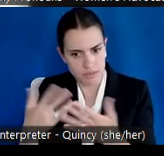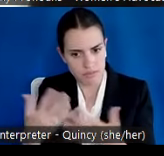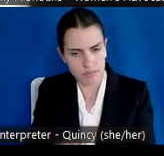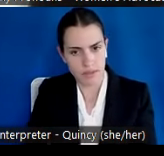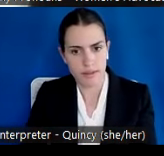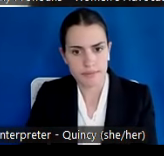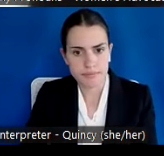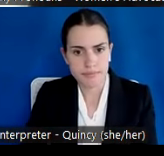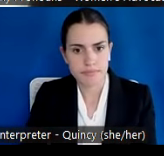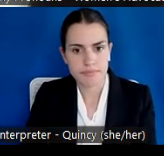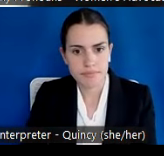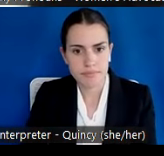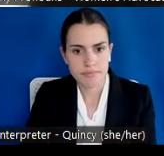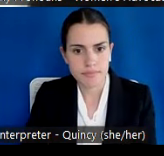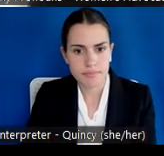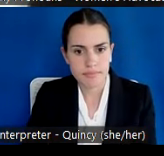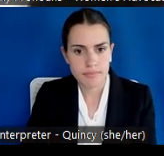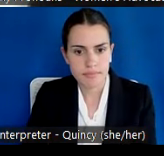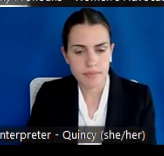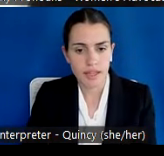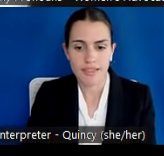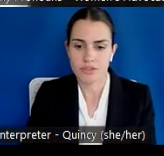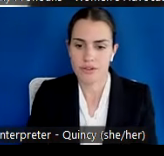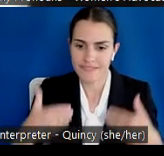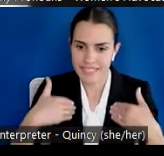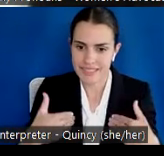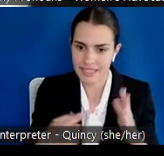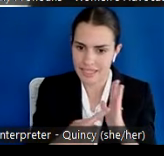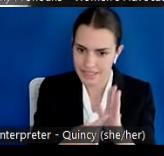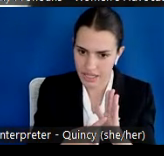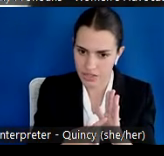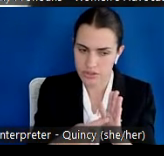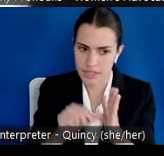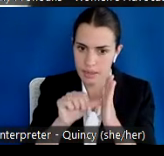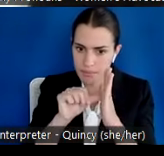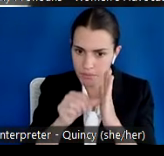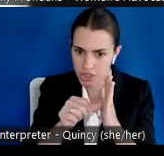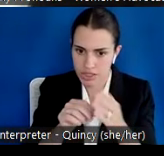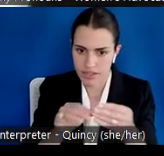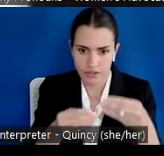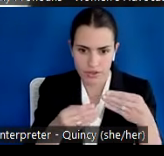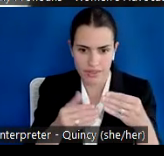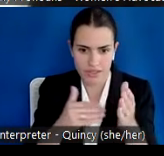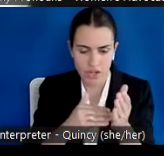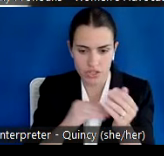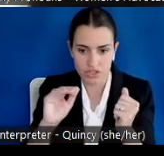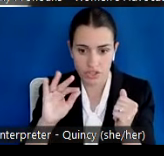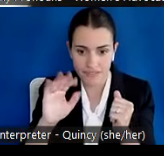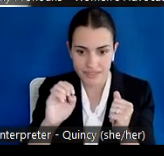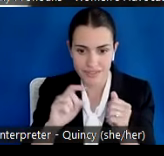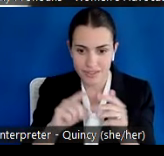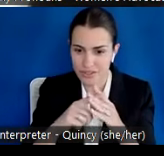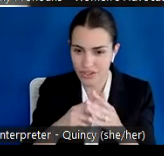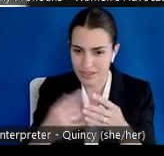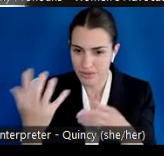So those can be some physical indicators, and that's like gives them an impression. If you're at the doctor's office, they're starting to integrate that into their